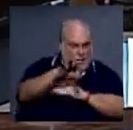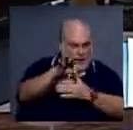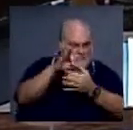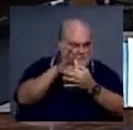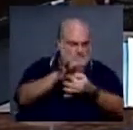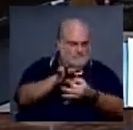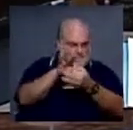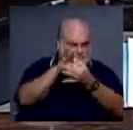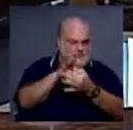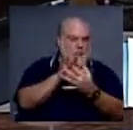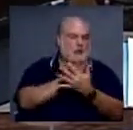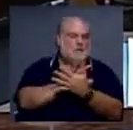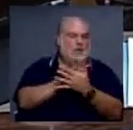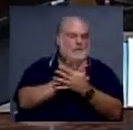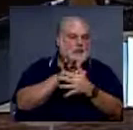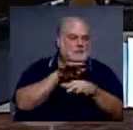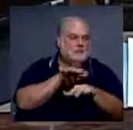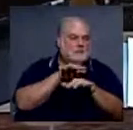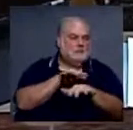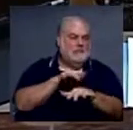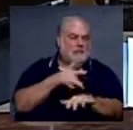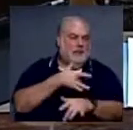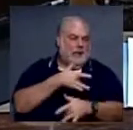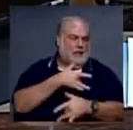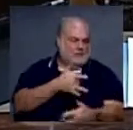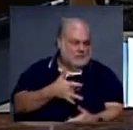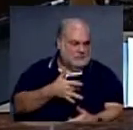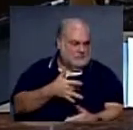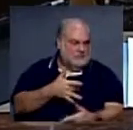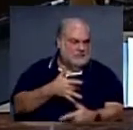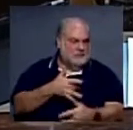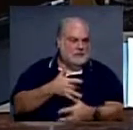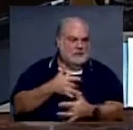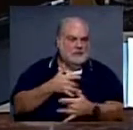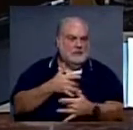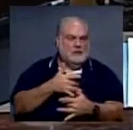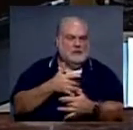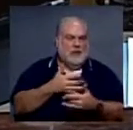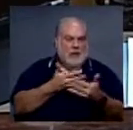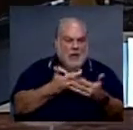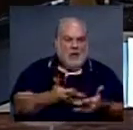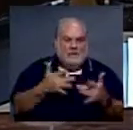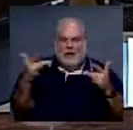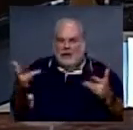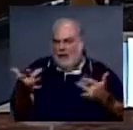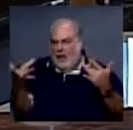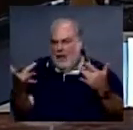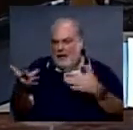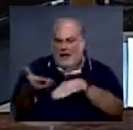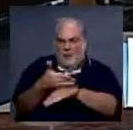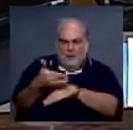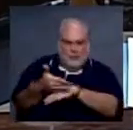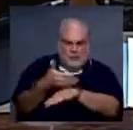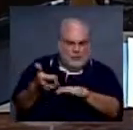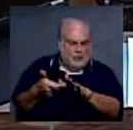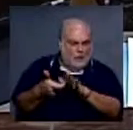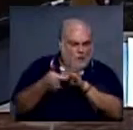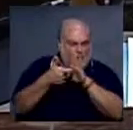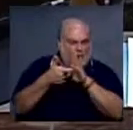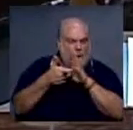traffic patterns, the amount of traffic, what improvements they would recommend to Bowman Road and 36th